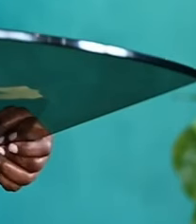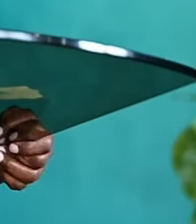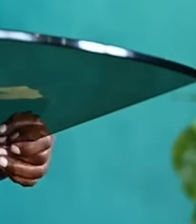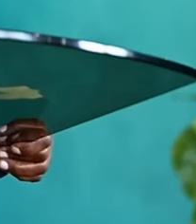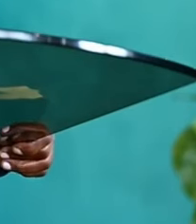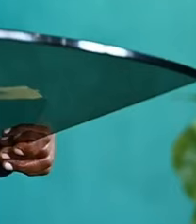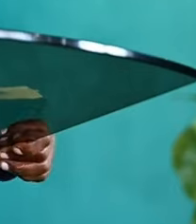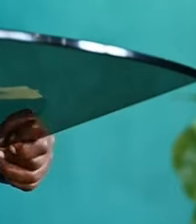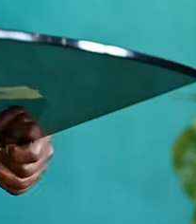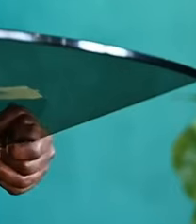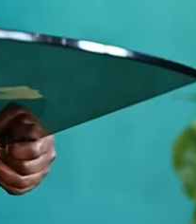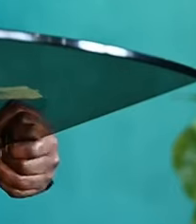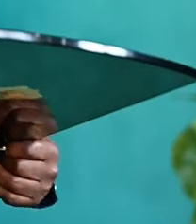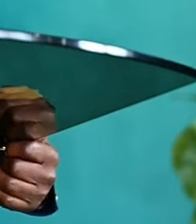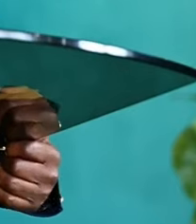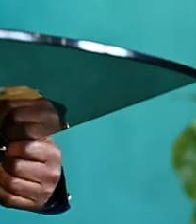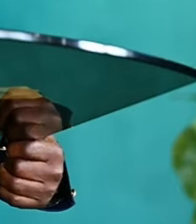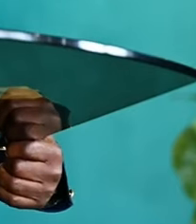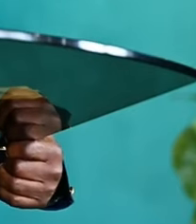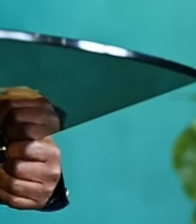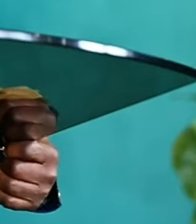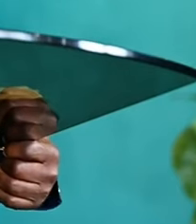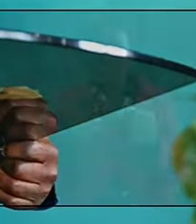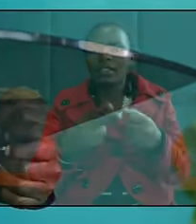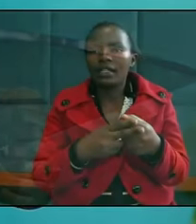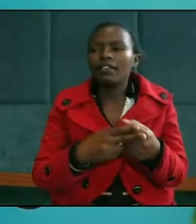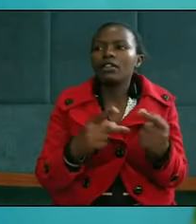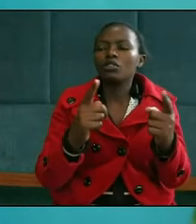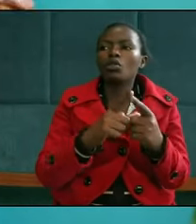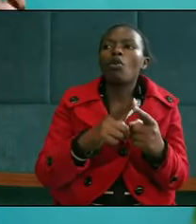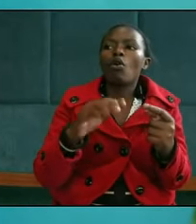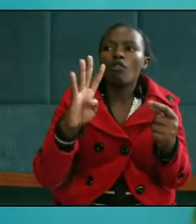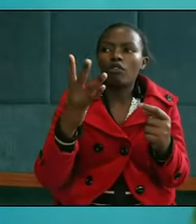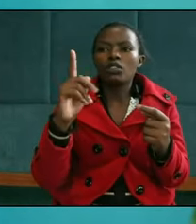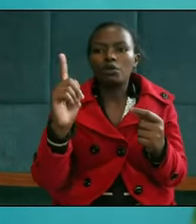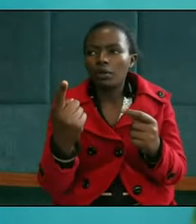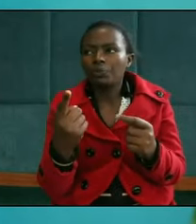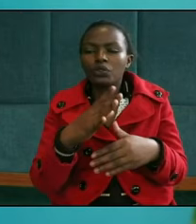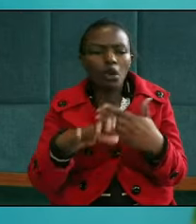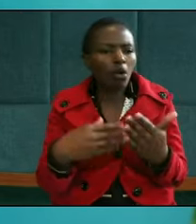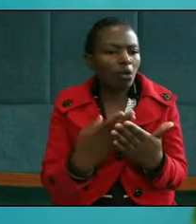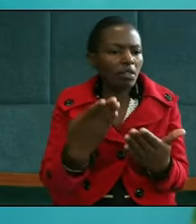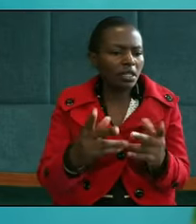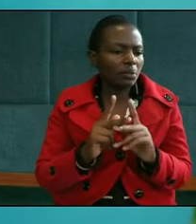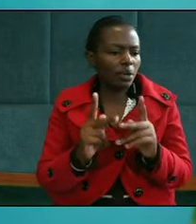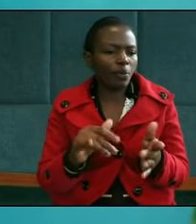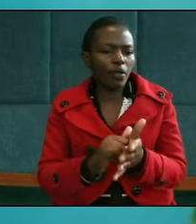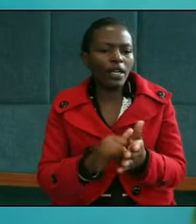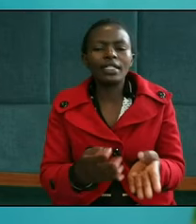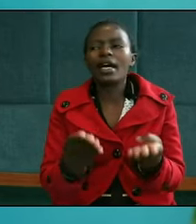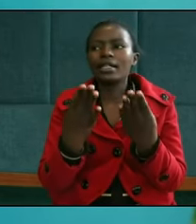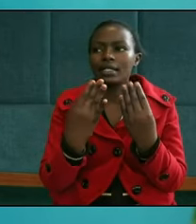reading verse 37, 38, and 41. Then those who gladly received his word were baptized, and that day